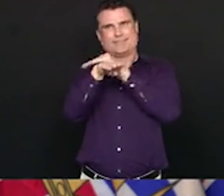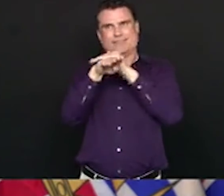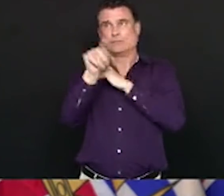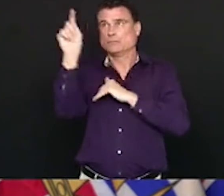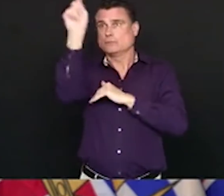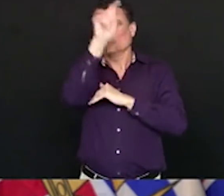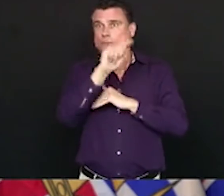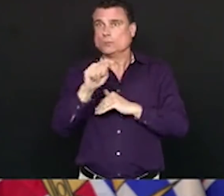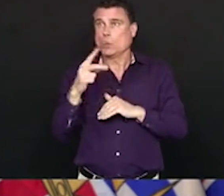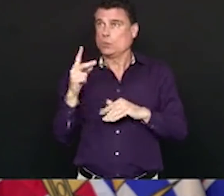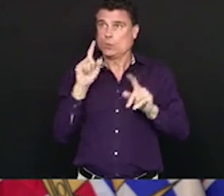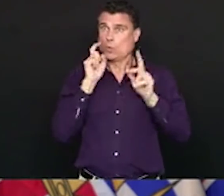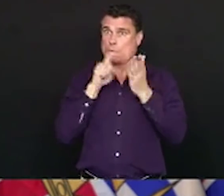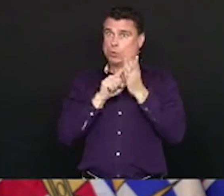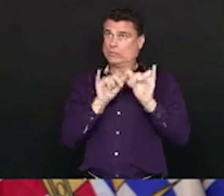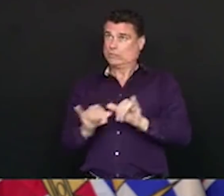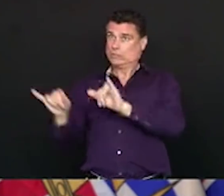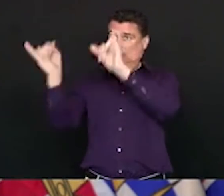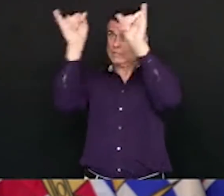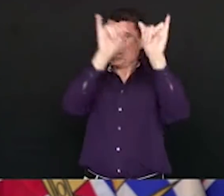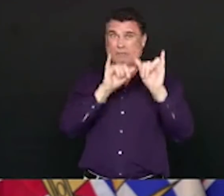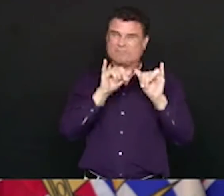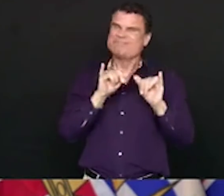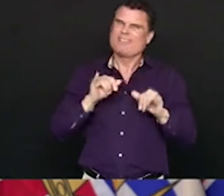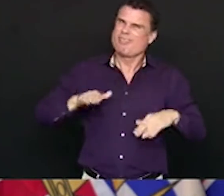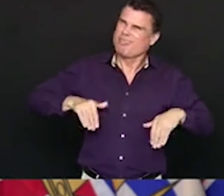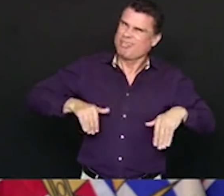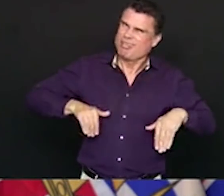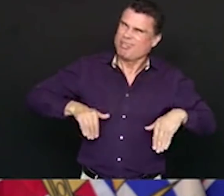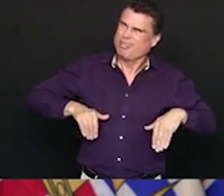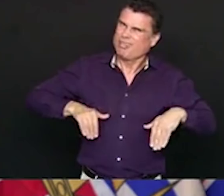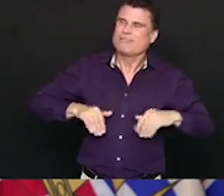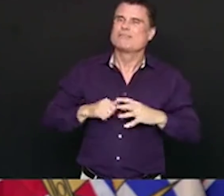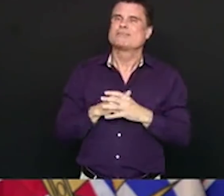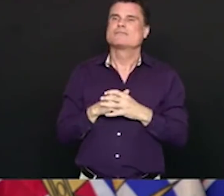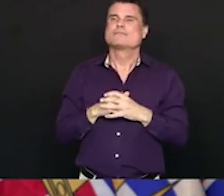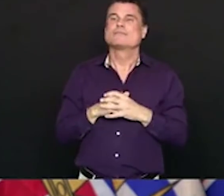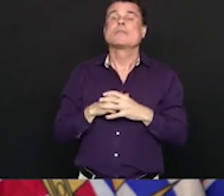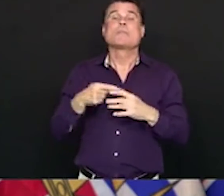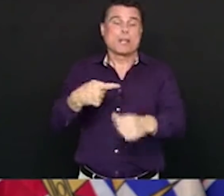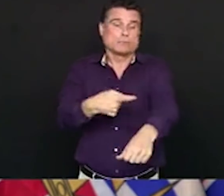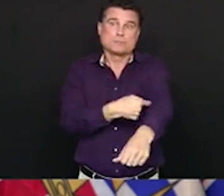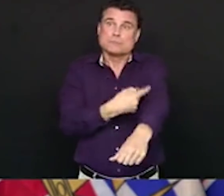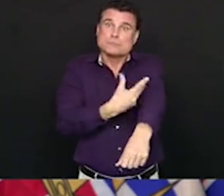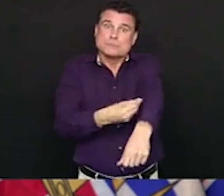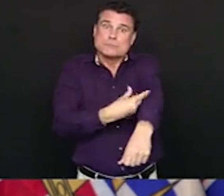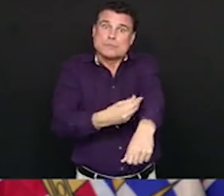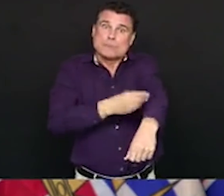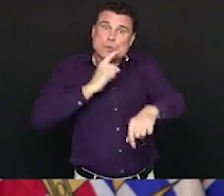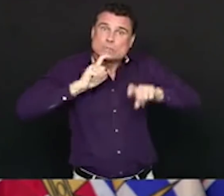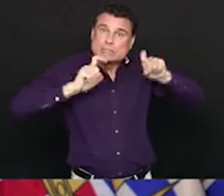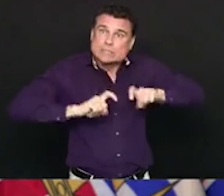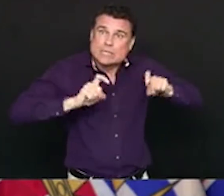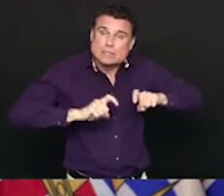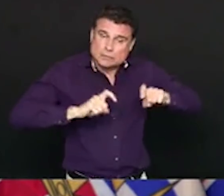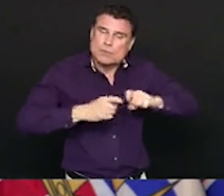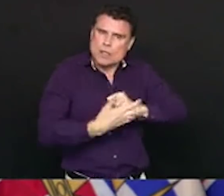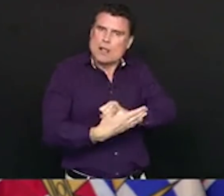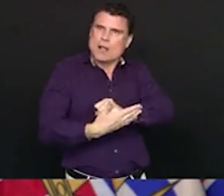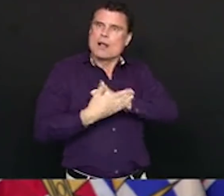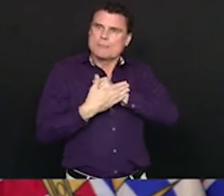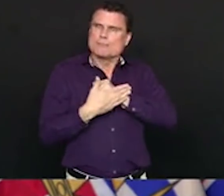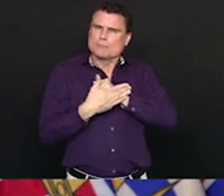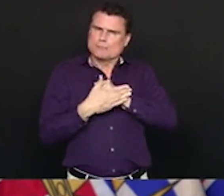also having access to a serology test that helps us understand who has been exposed and who